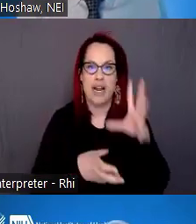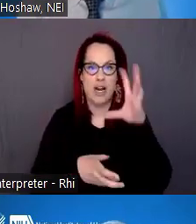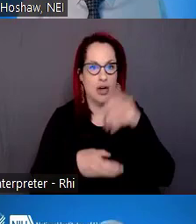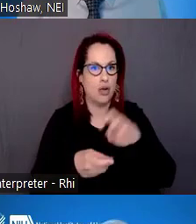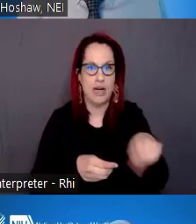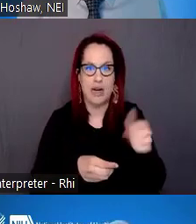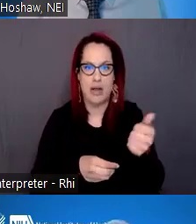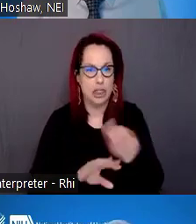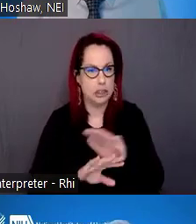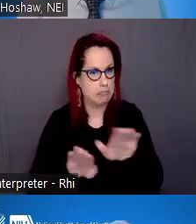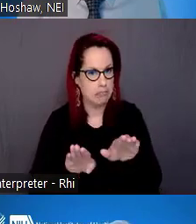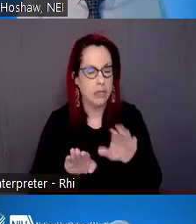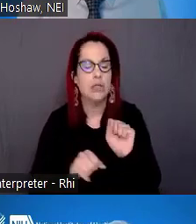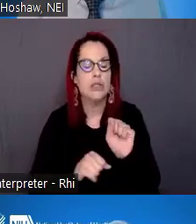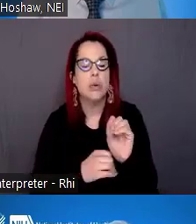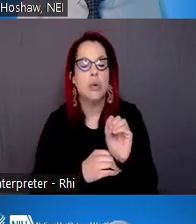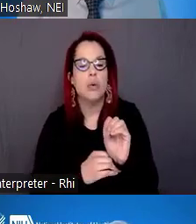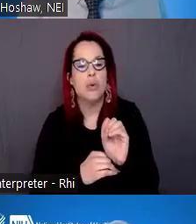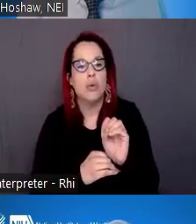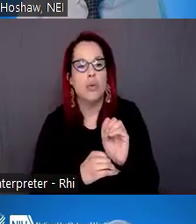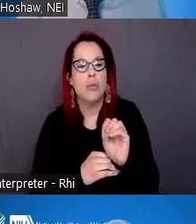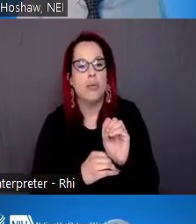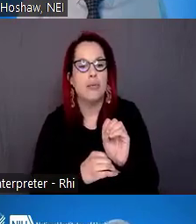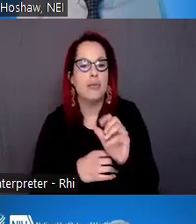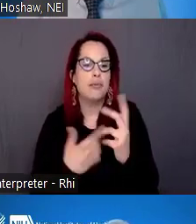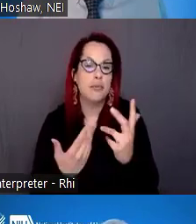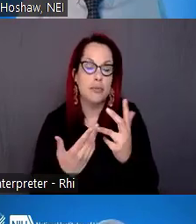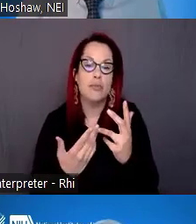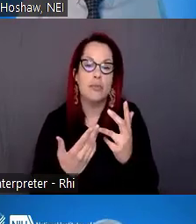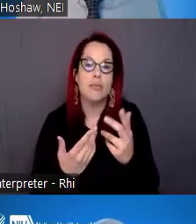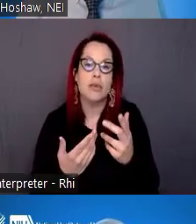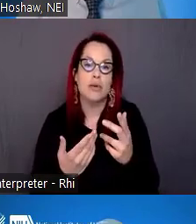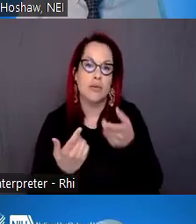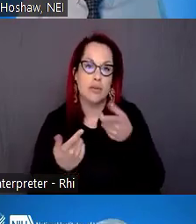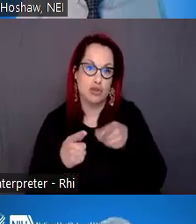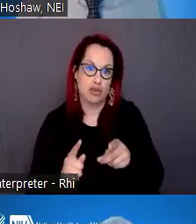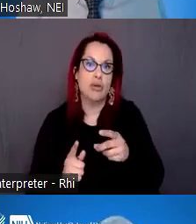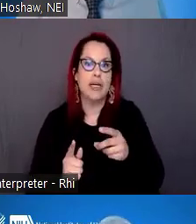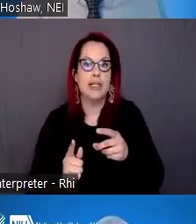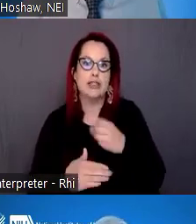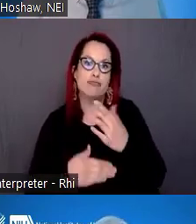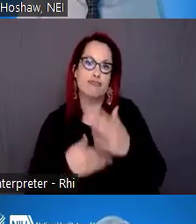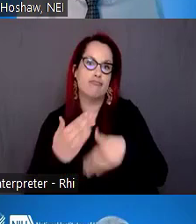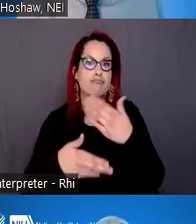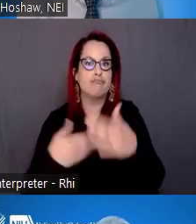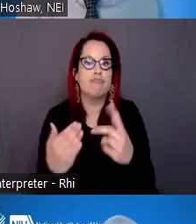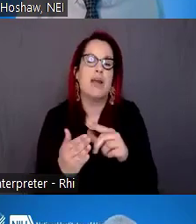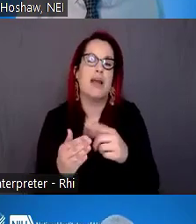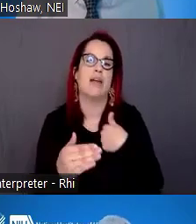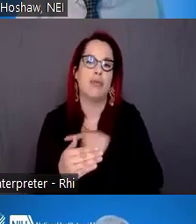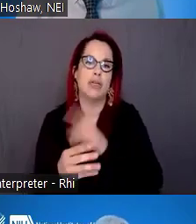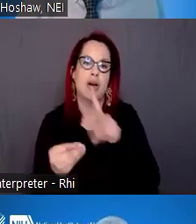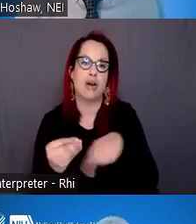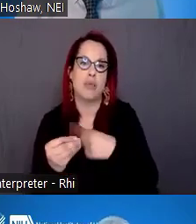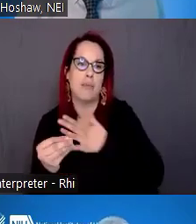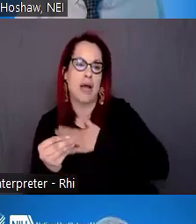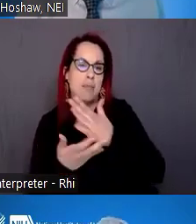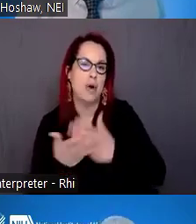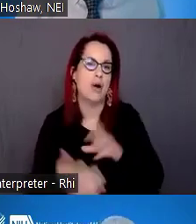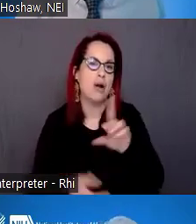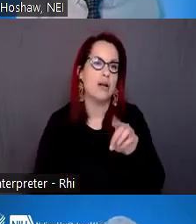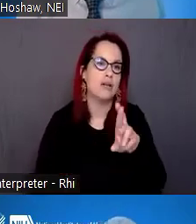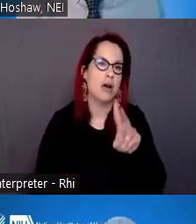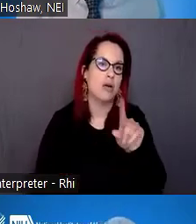And so as we go in and we get through my part and we talk to Lori's part about what actually needs to